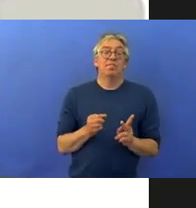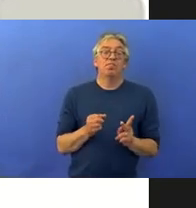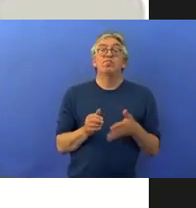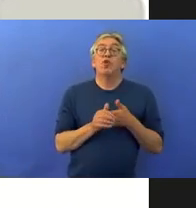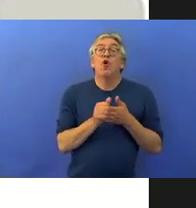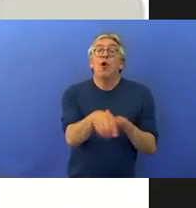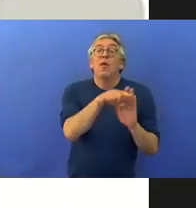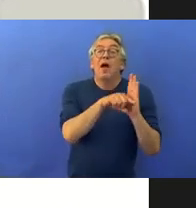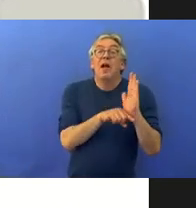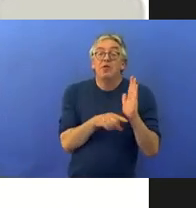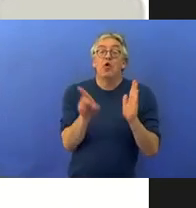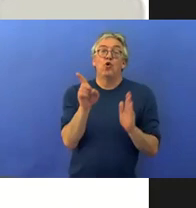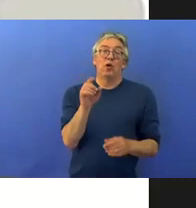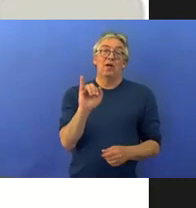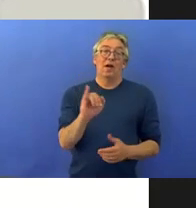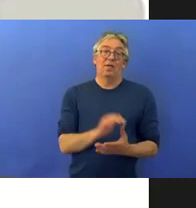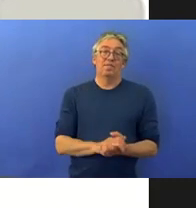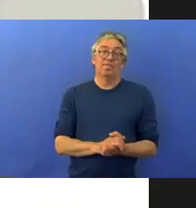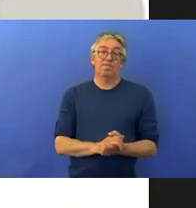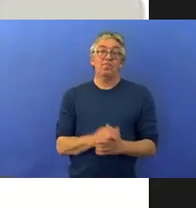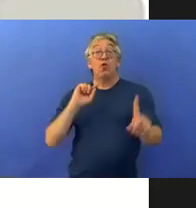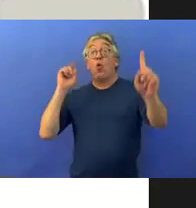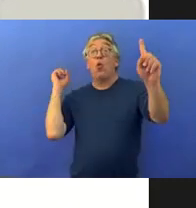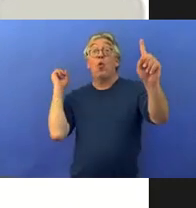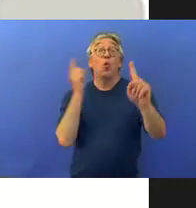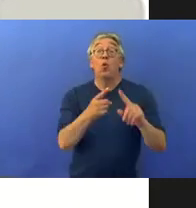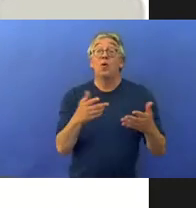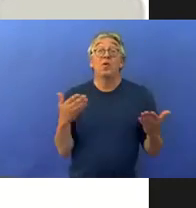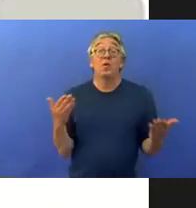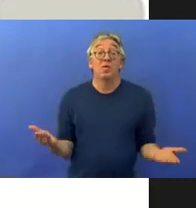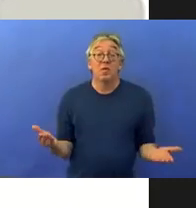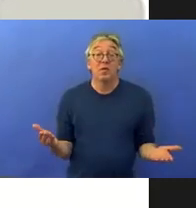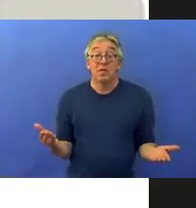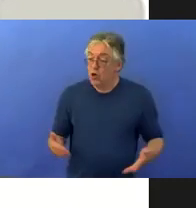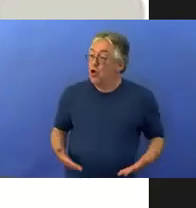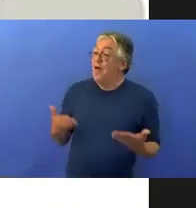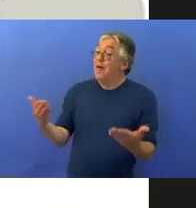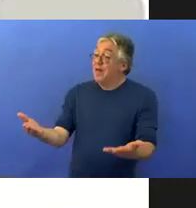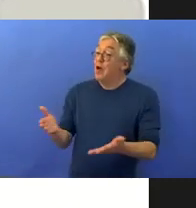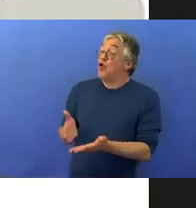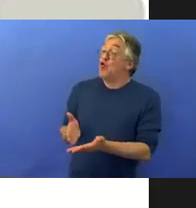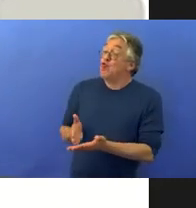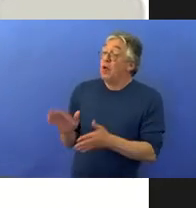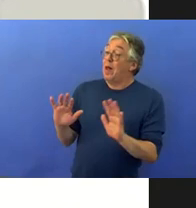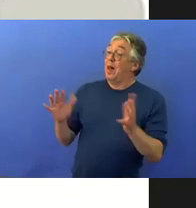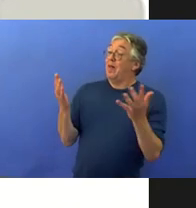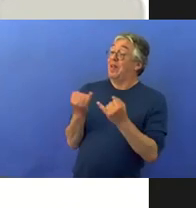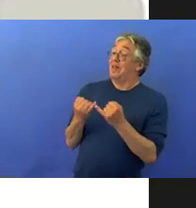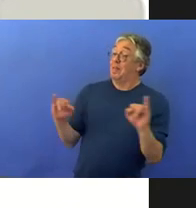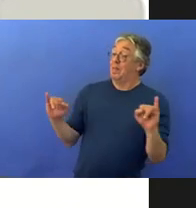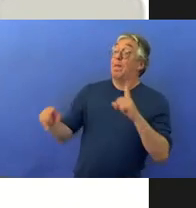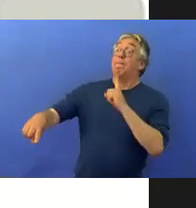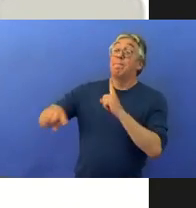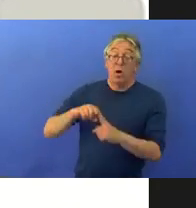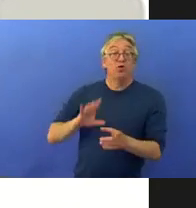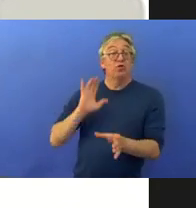goal is to reinforce the operationalization of the right to living independently and being included in the